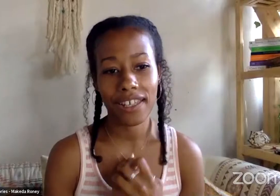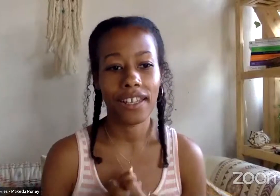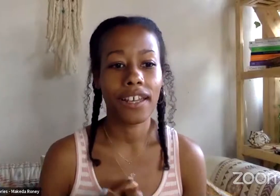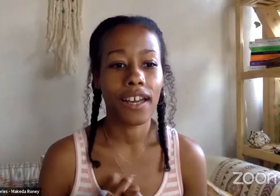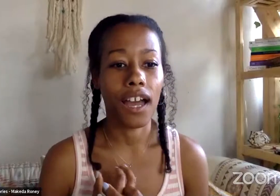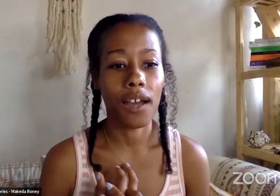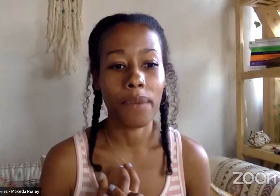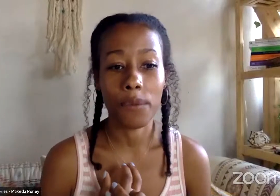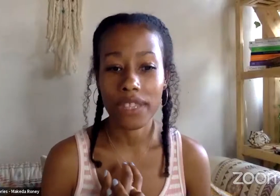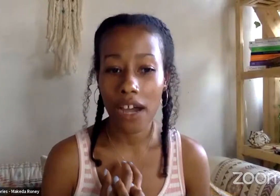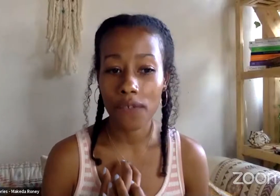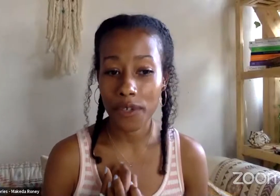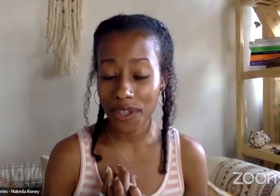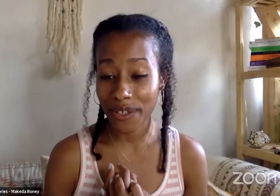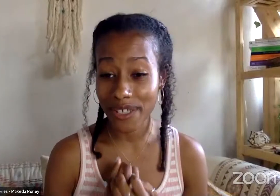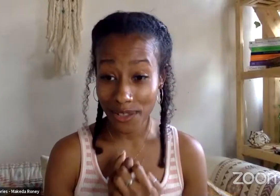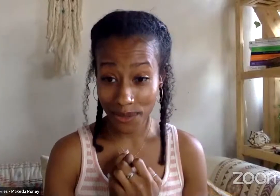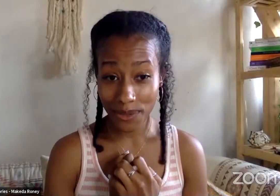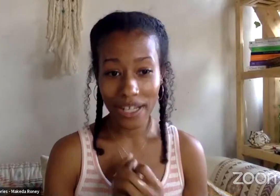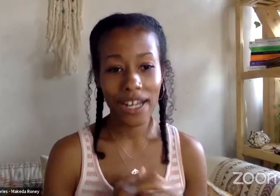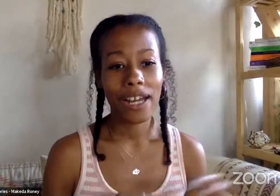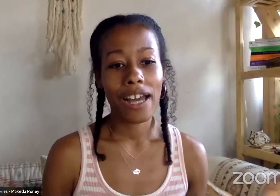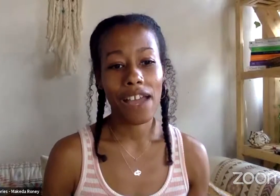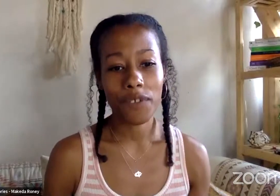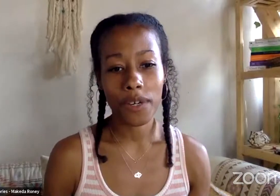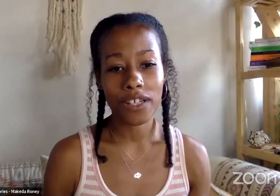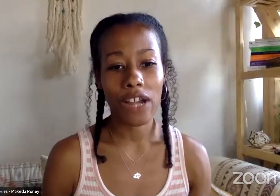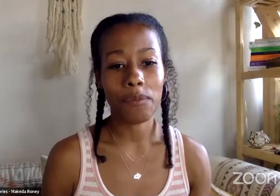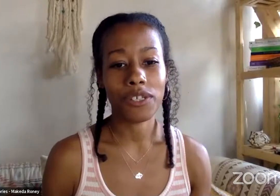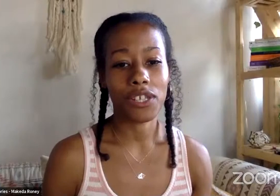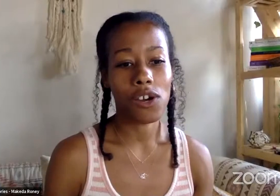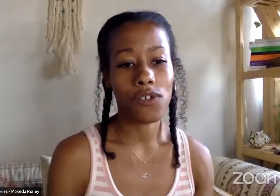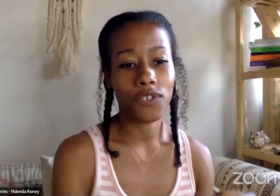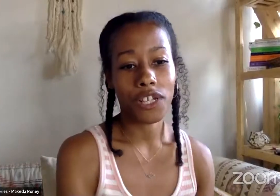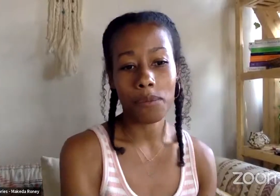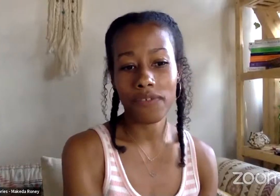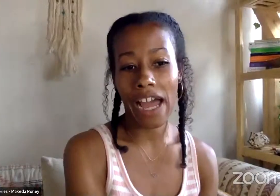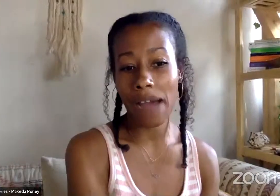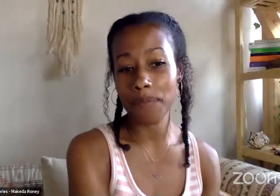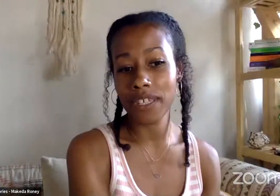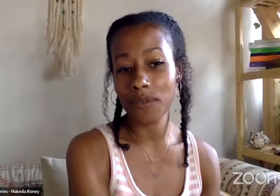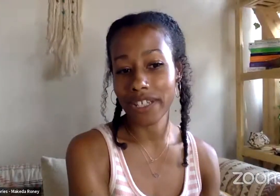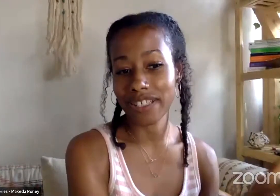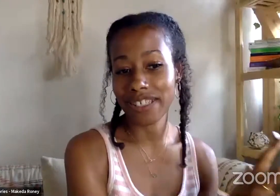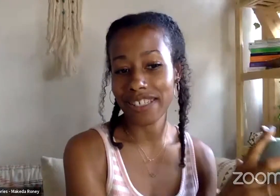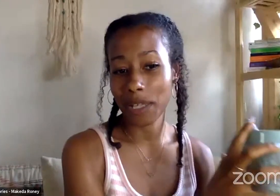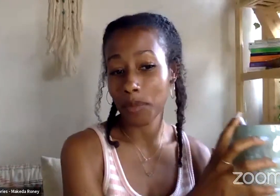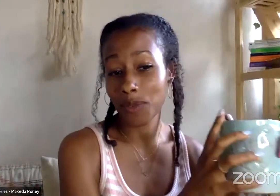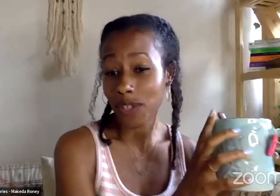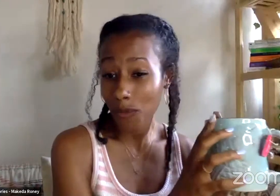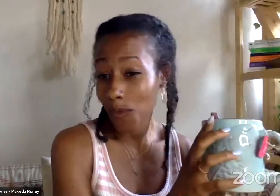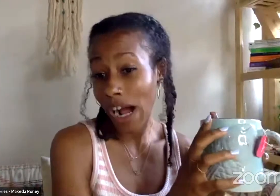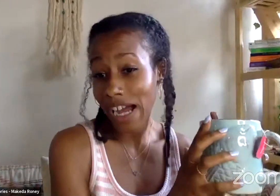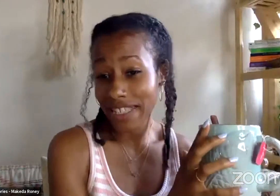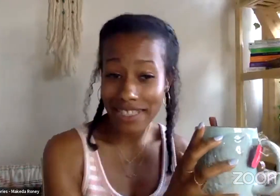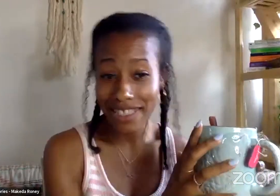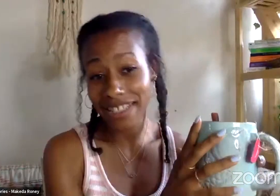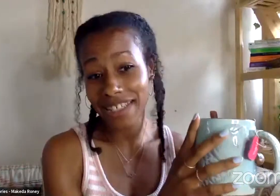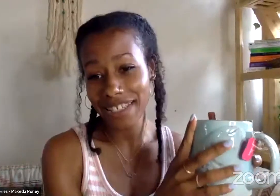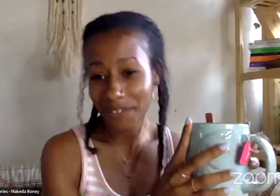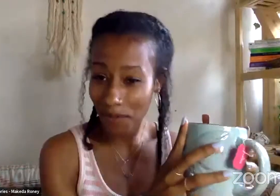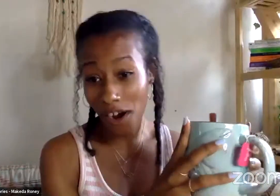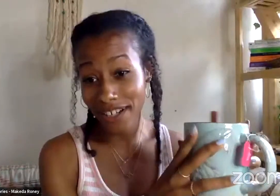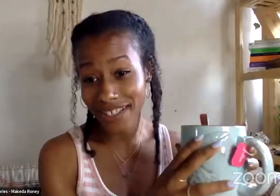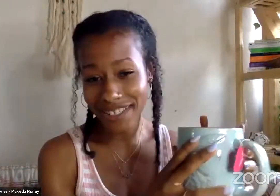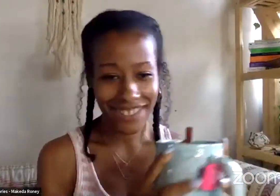always. And without further ado, everyone grab yourself your cup of happy, which is could be wine,